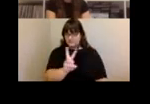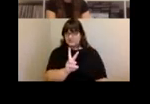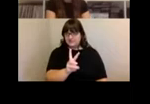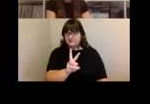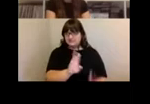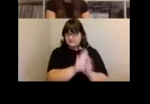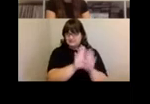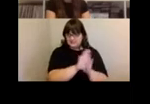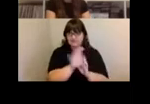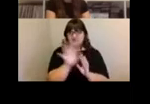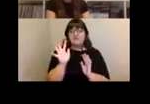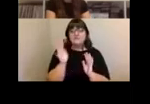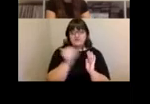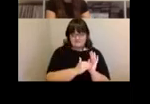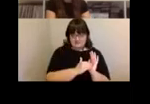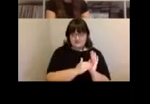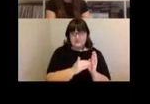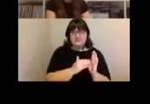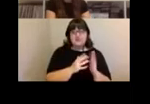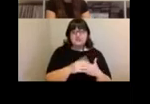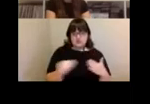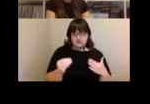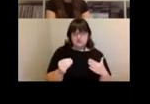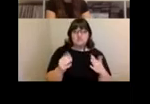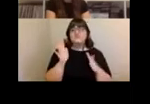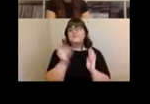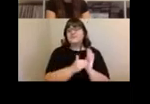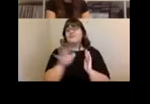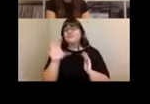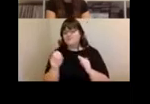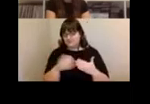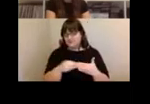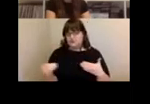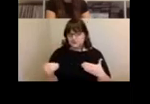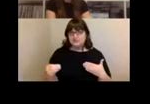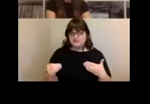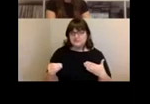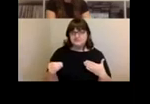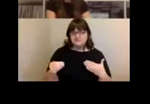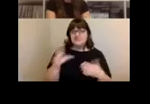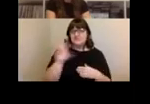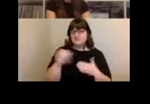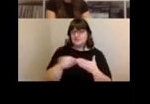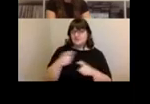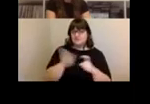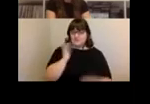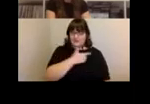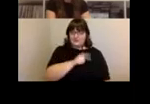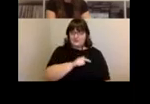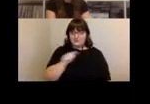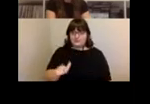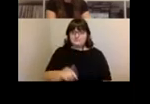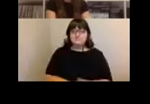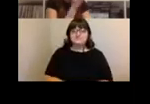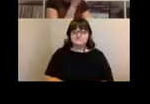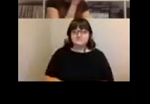of $5,000, and we also had a little bit of $50 from our landlord. And then we have some donations